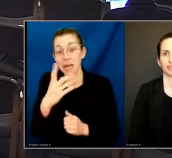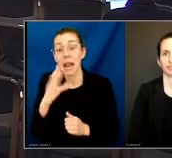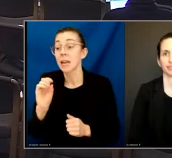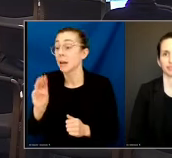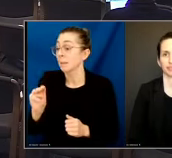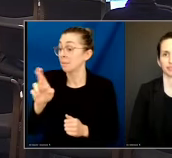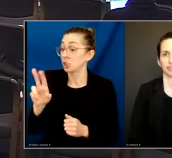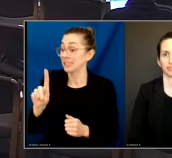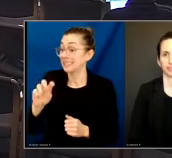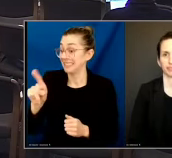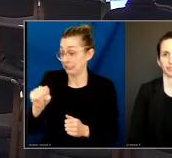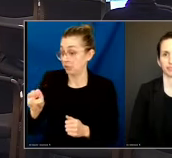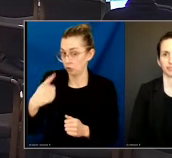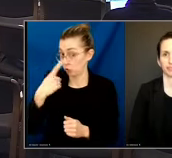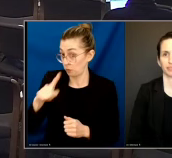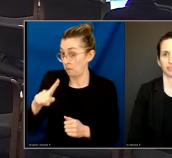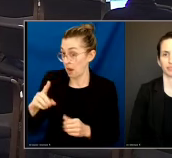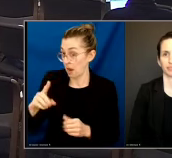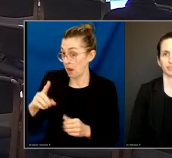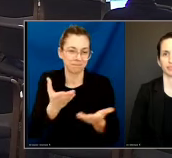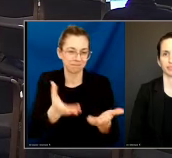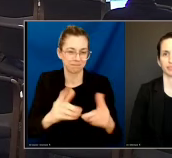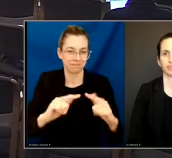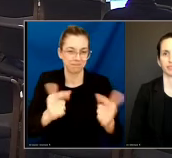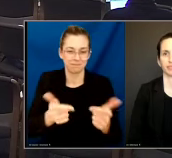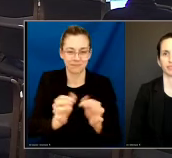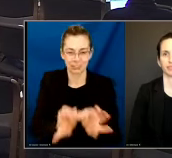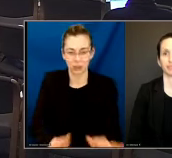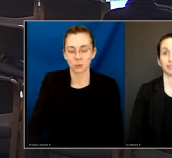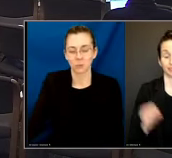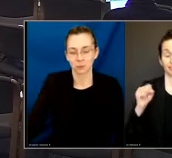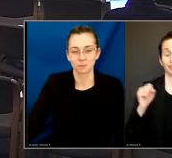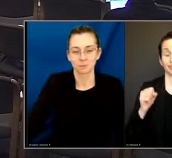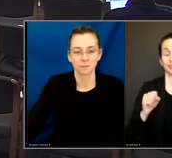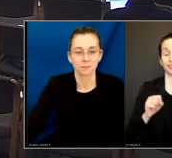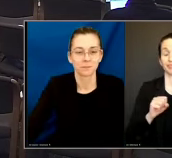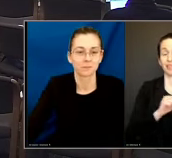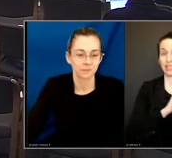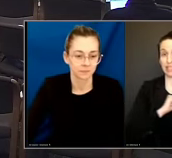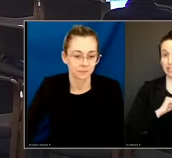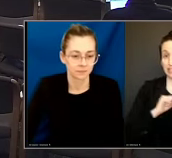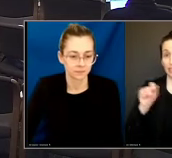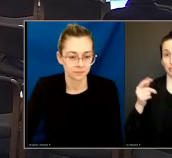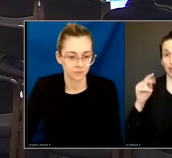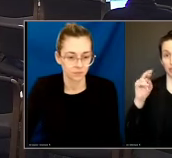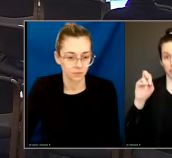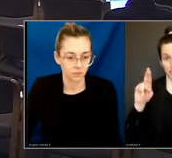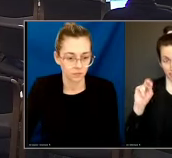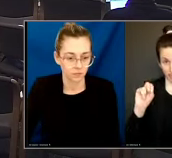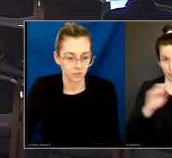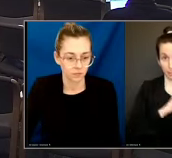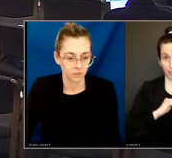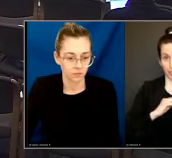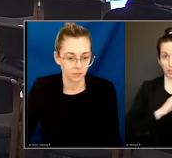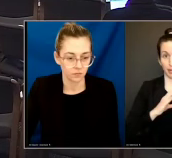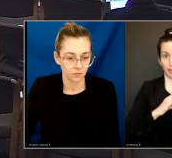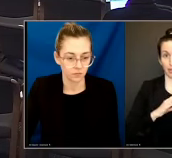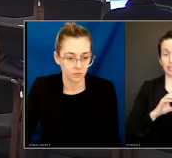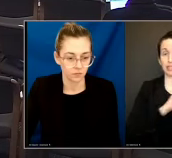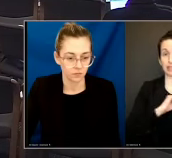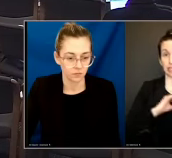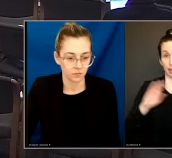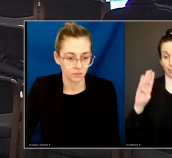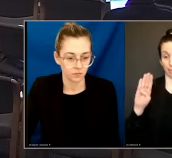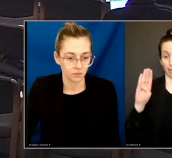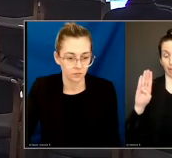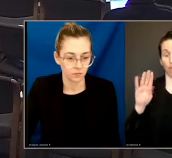provide an overview of this bill? Yes. Senator Patterson, Senator Hayden, members of the committee. Senate Bill 432 requires the Oregon Health Authority